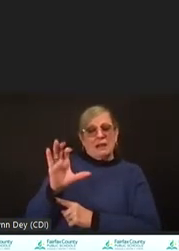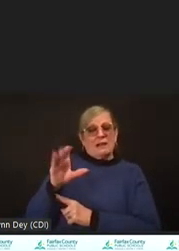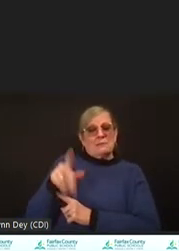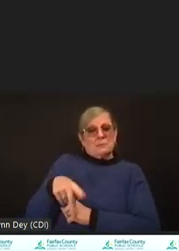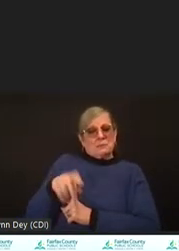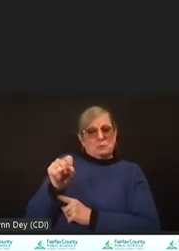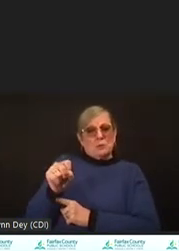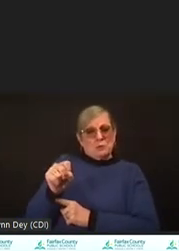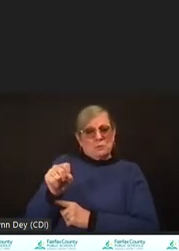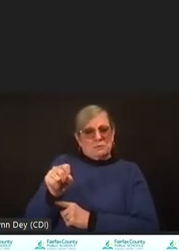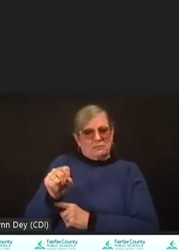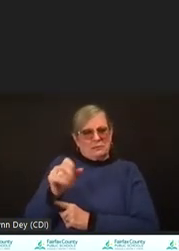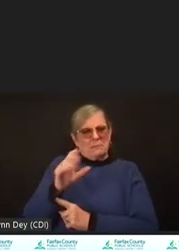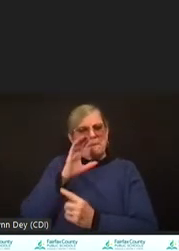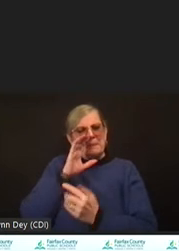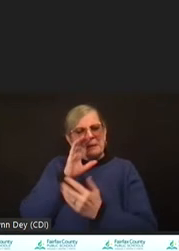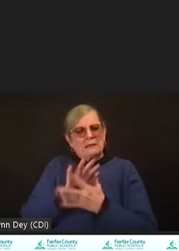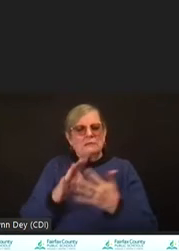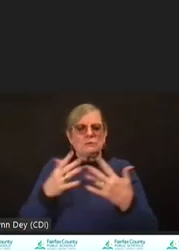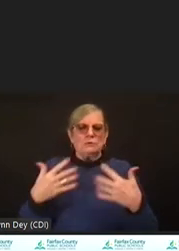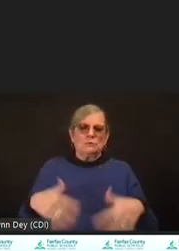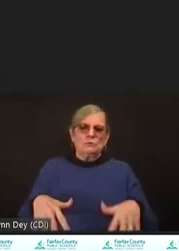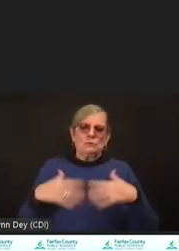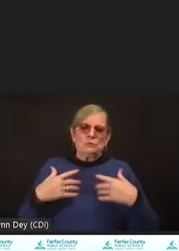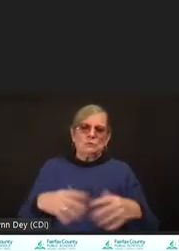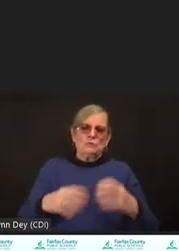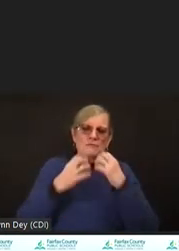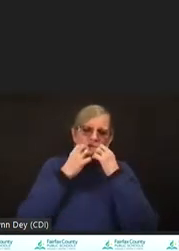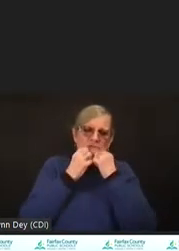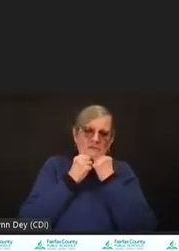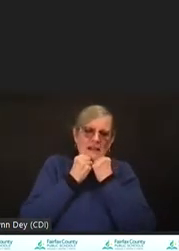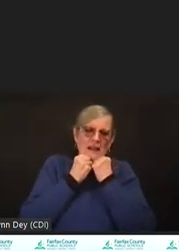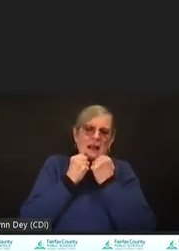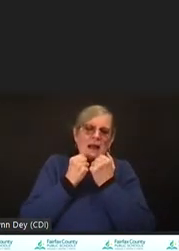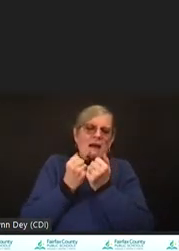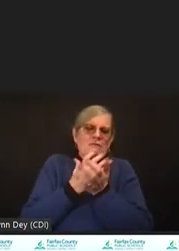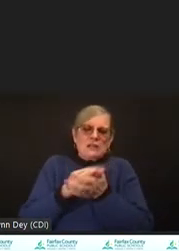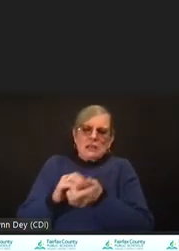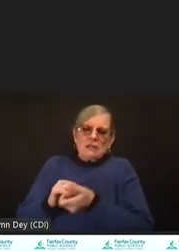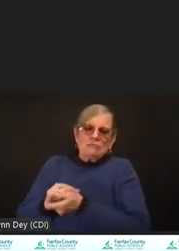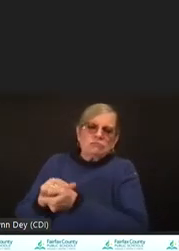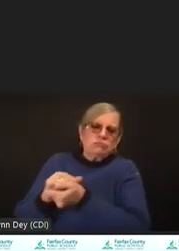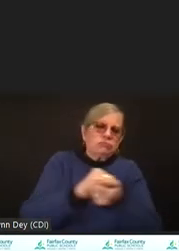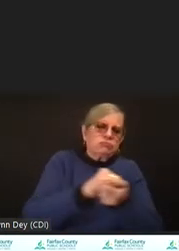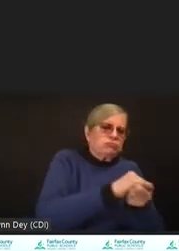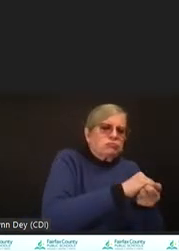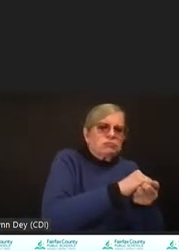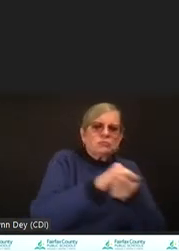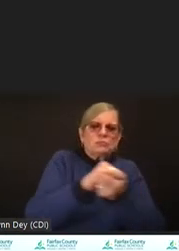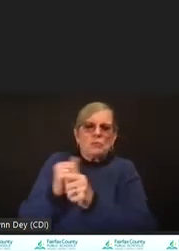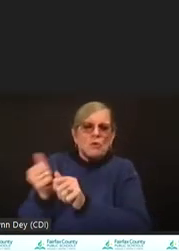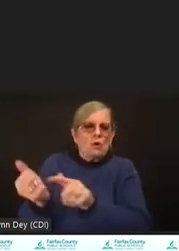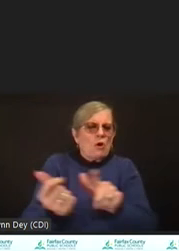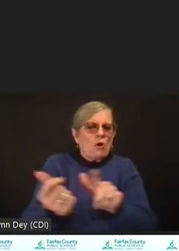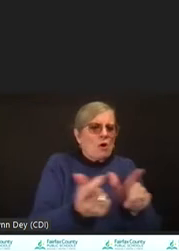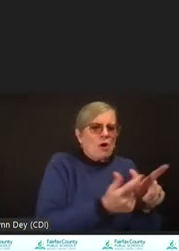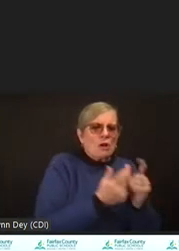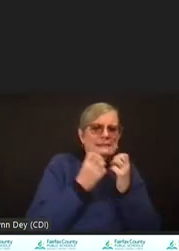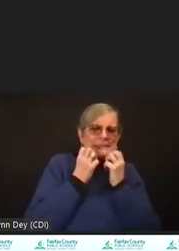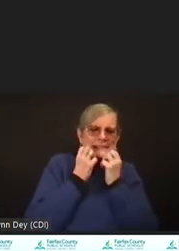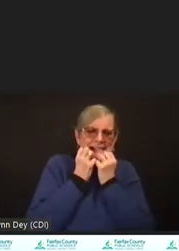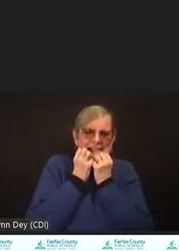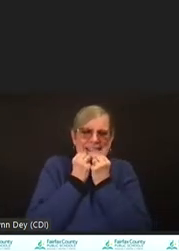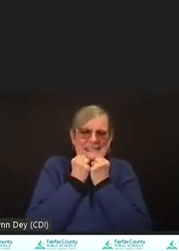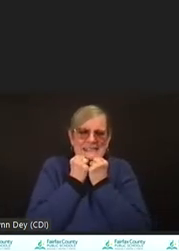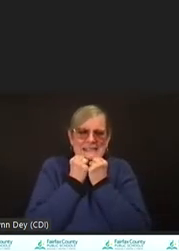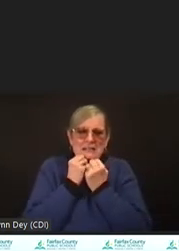we do that with everything that we do and with everyone that we work with, all of our stakeholders. And so if we have challenges with students